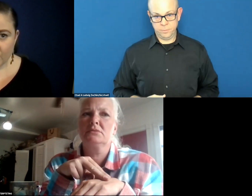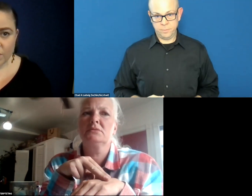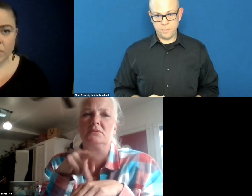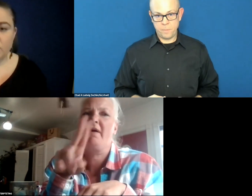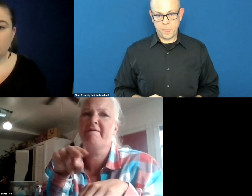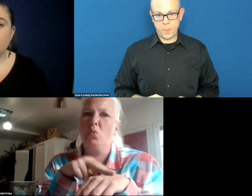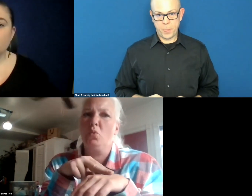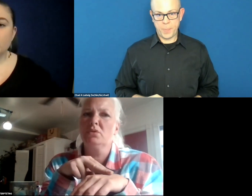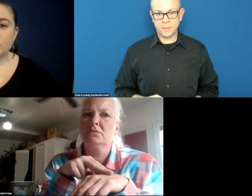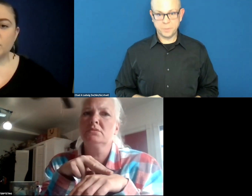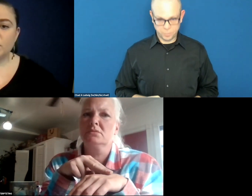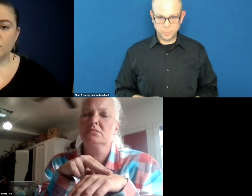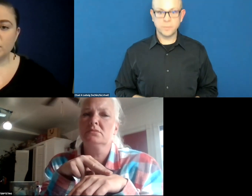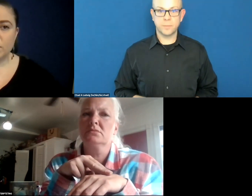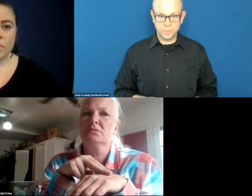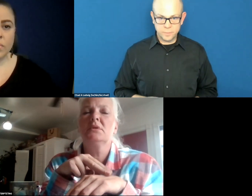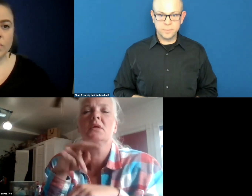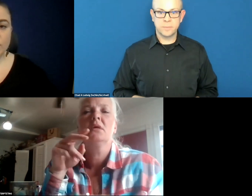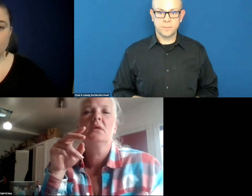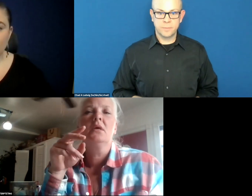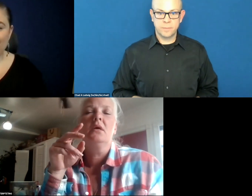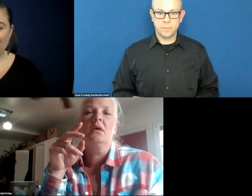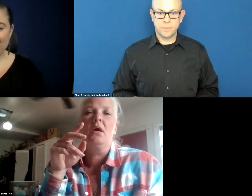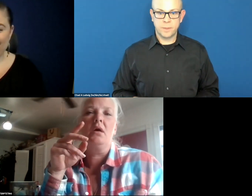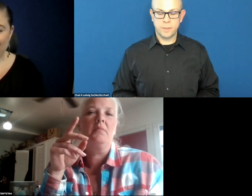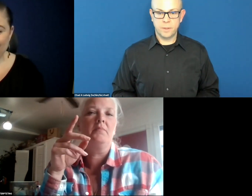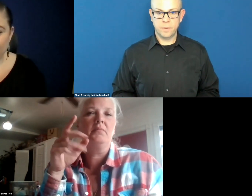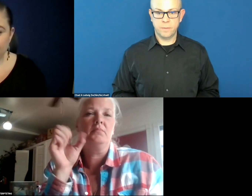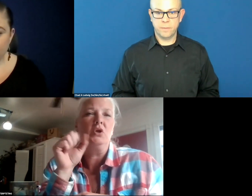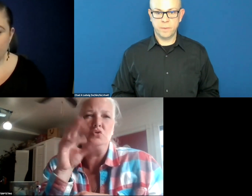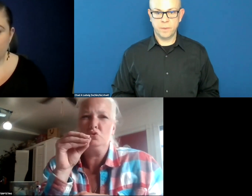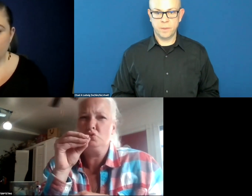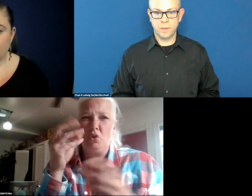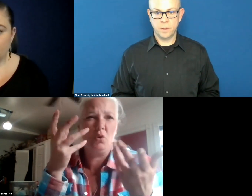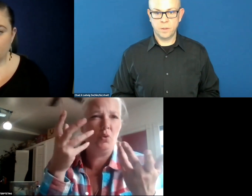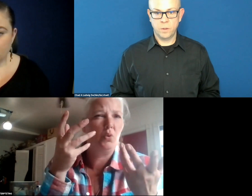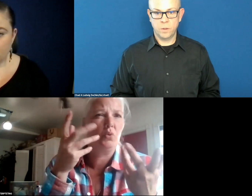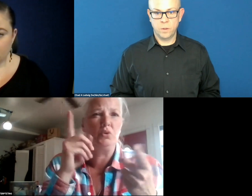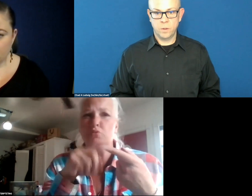helpful. Yes, of course, of course. Um,